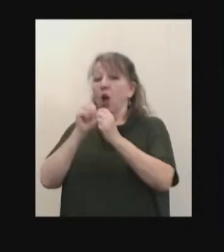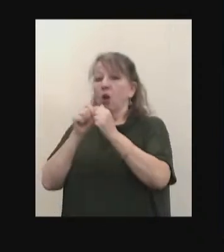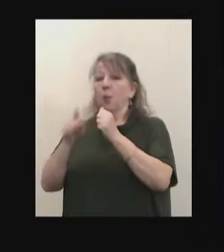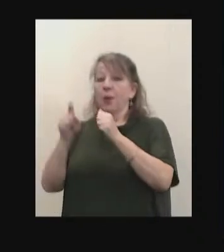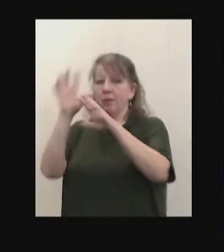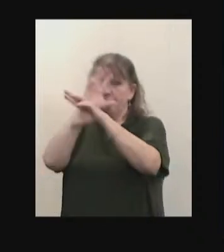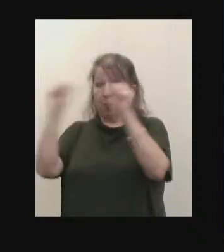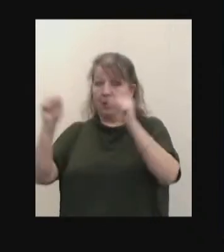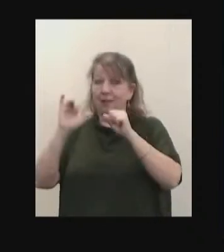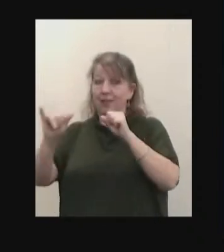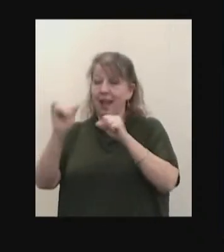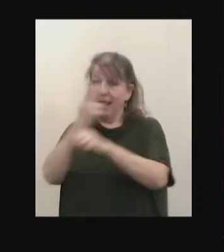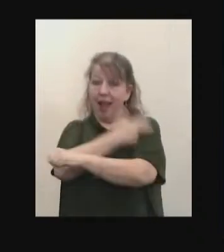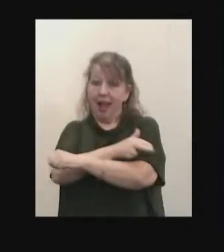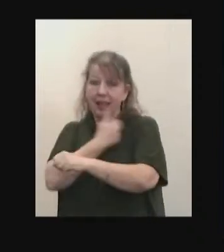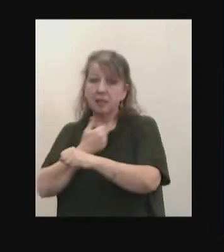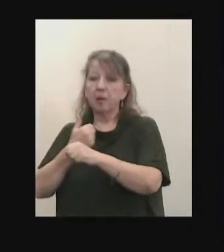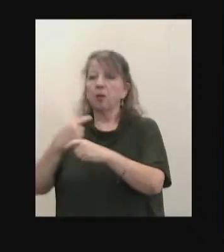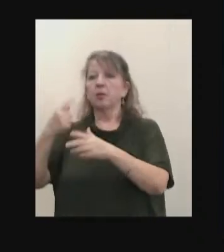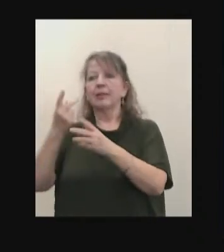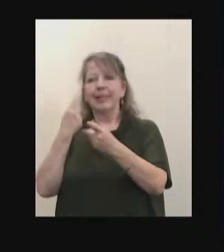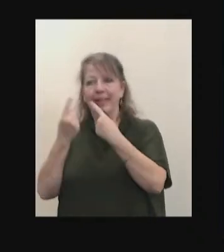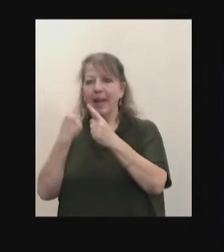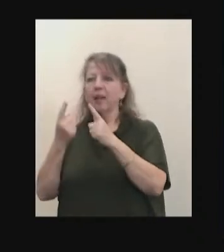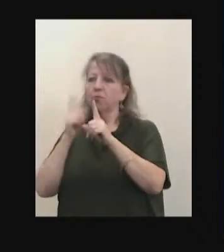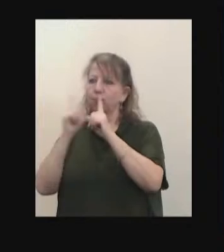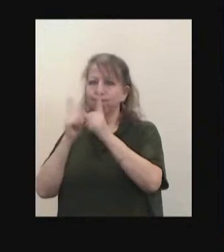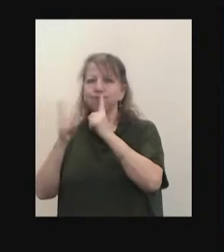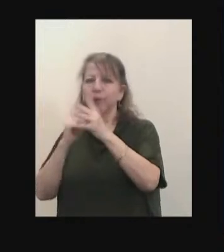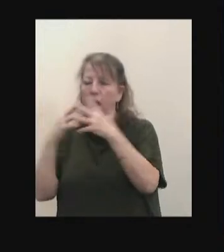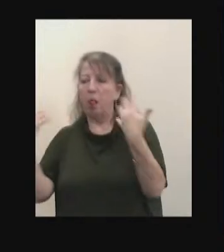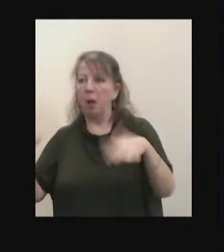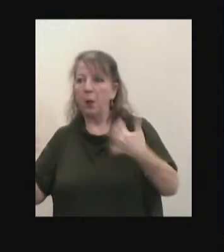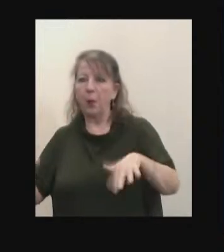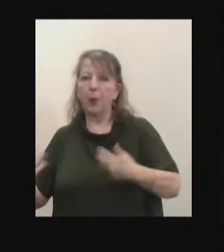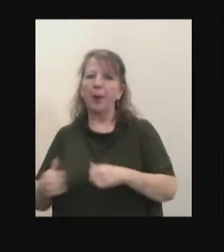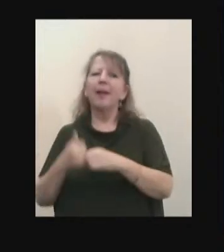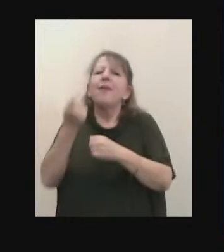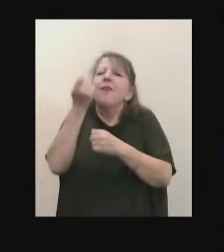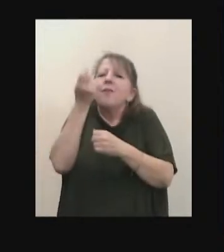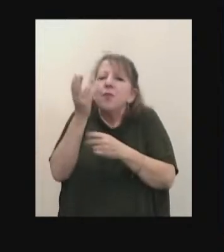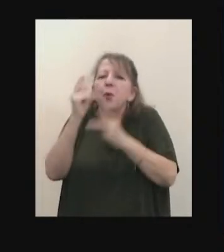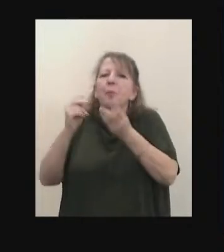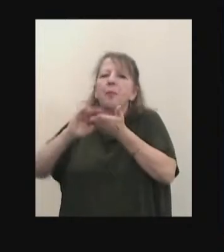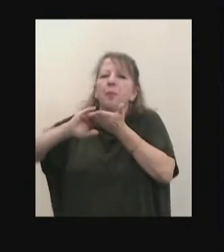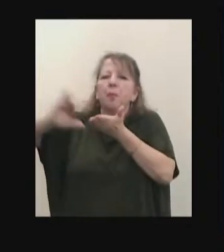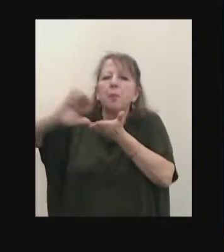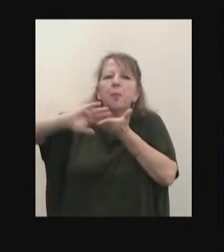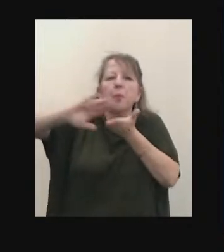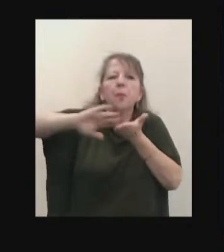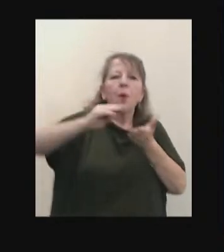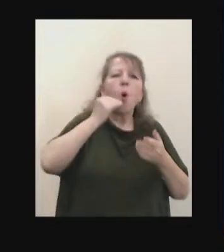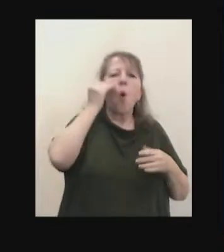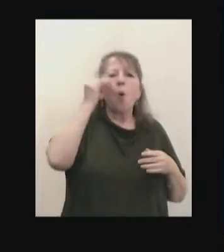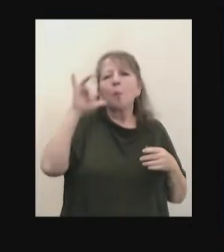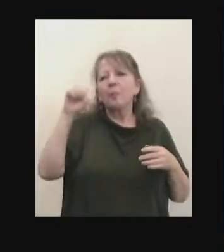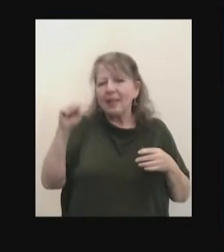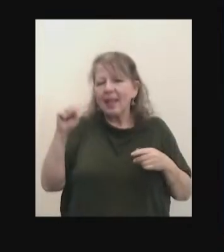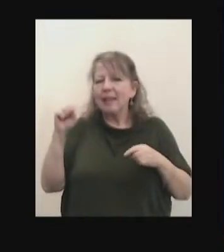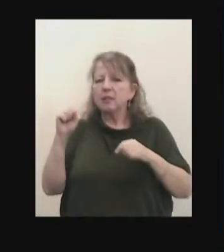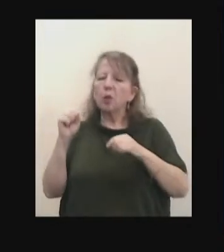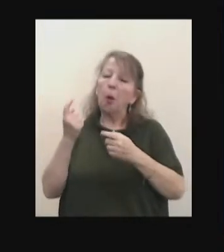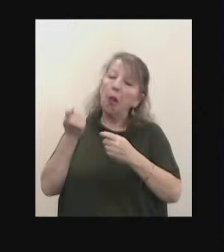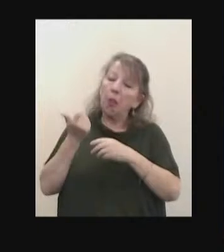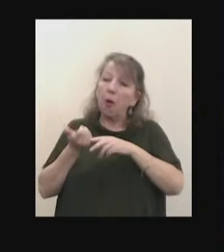ECMC, a lot over the last few days. They did have a few more discharges in the last 24 hours, so that's helped, but they are basically